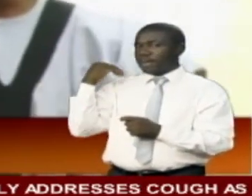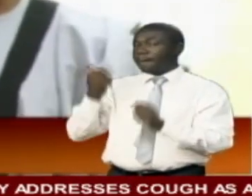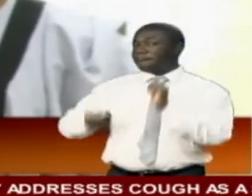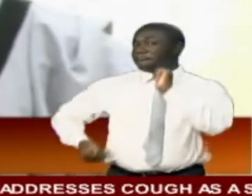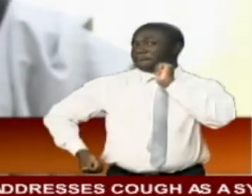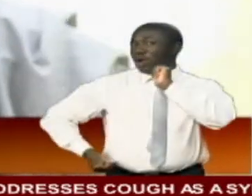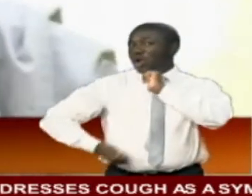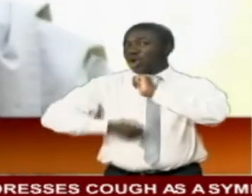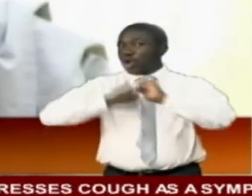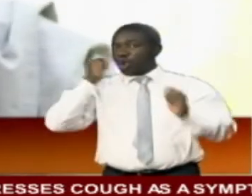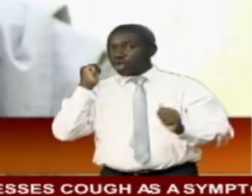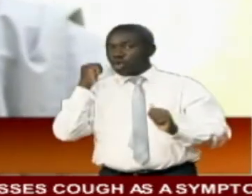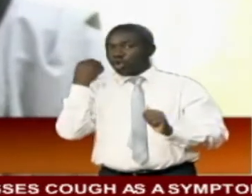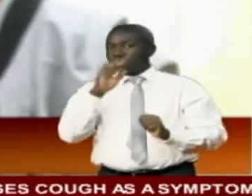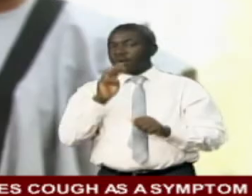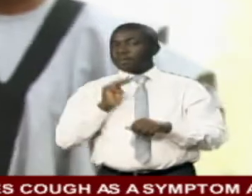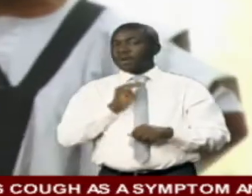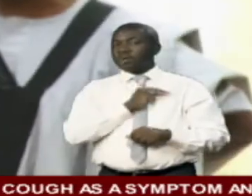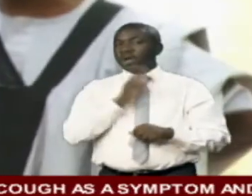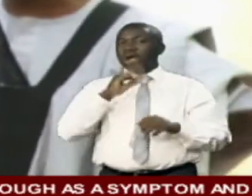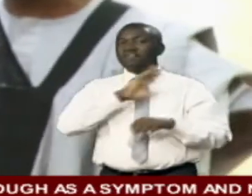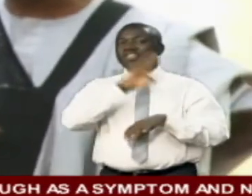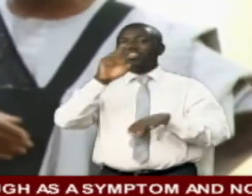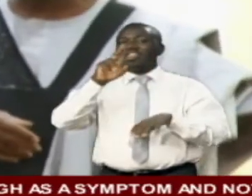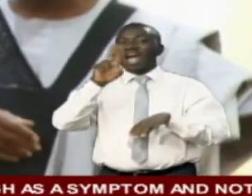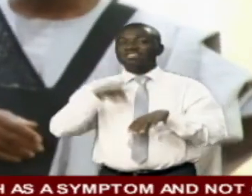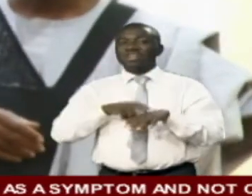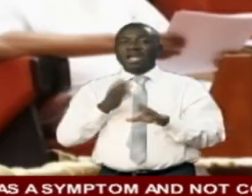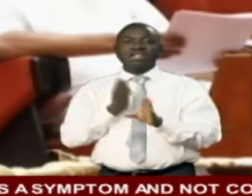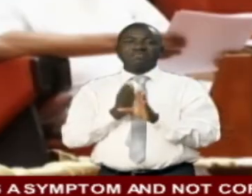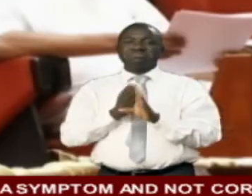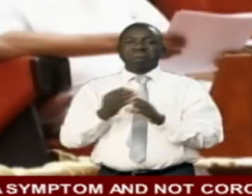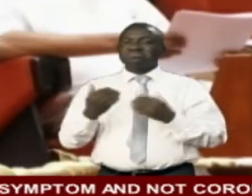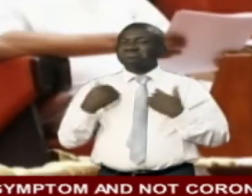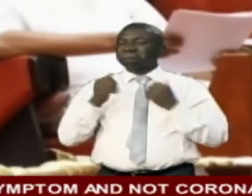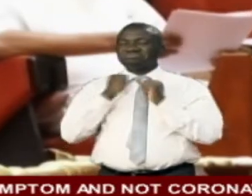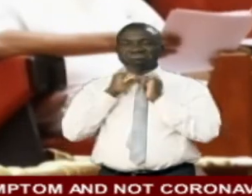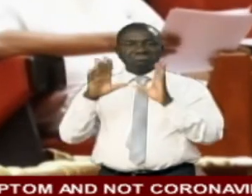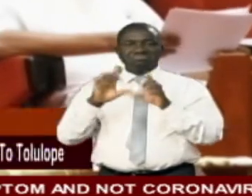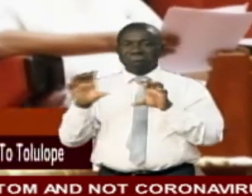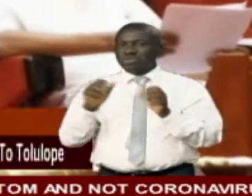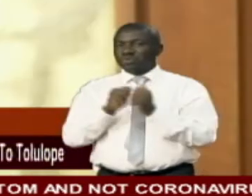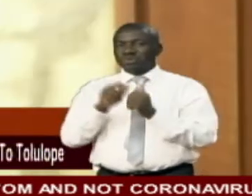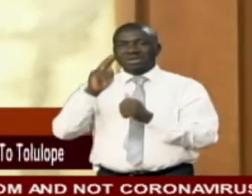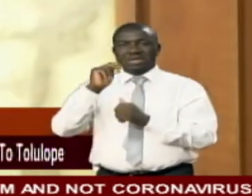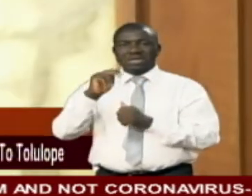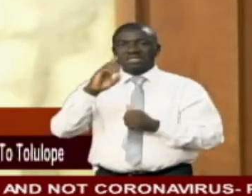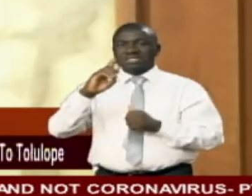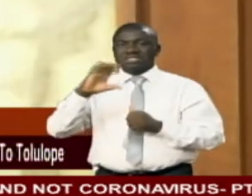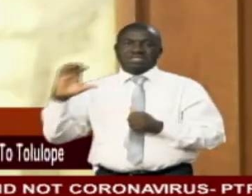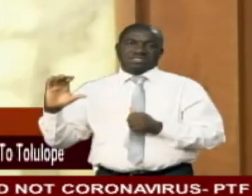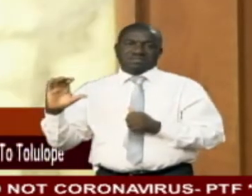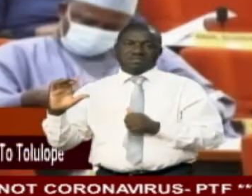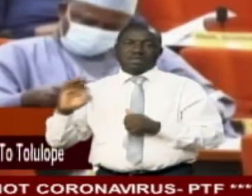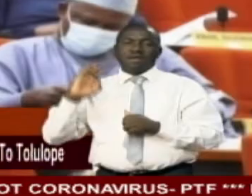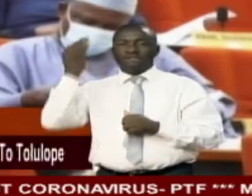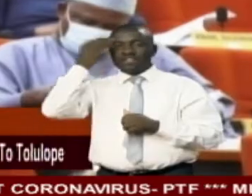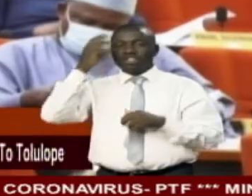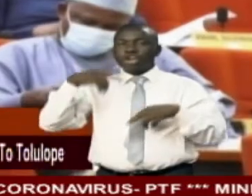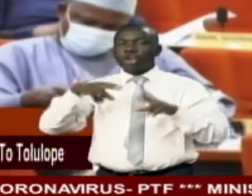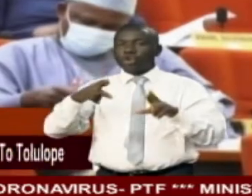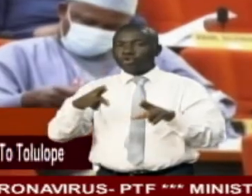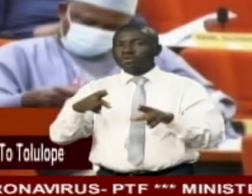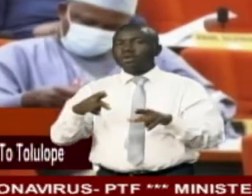majority of members of the National Assembly have nothing to do with NDDC. Senate has called on the Federal Roads Maintenance Agency